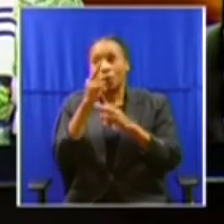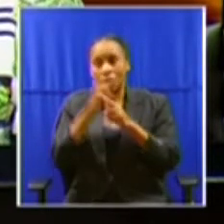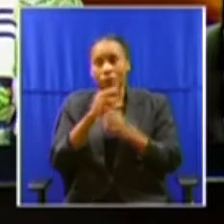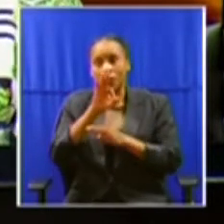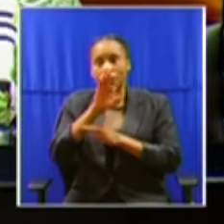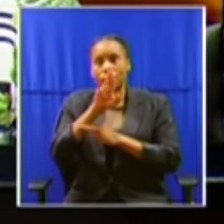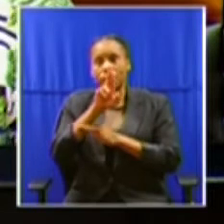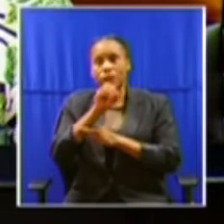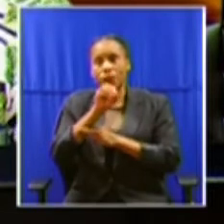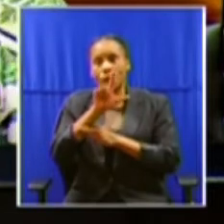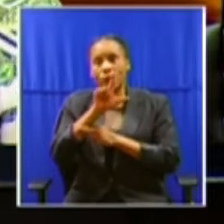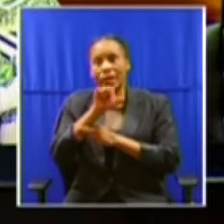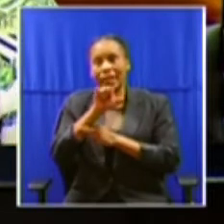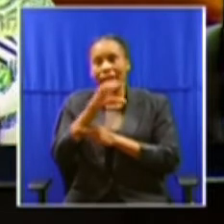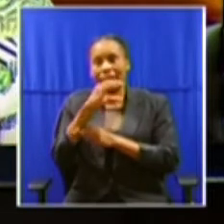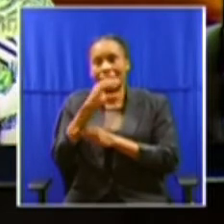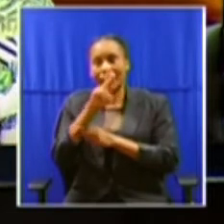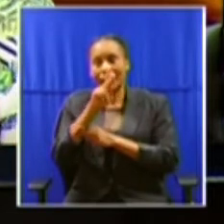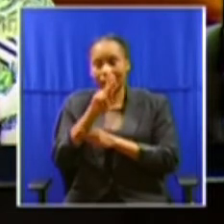Honorable Minister